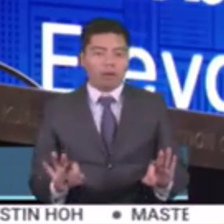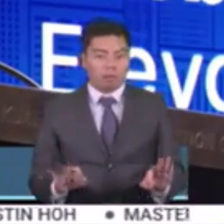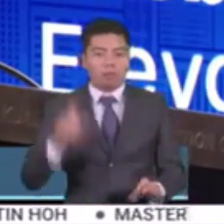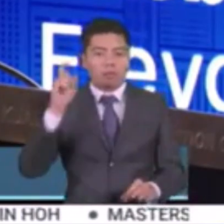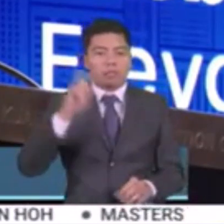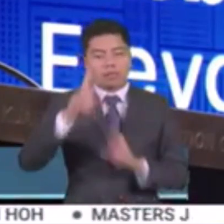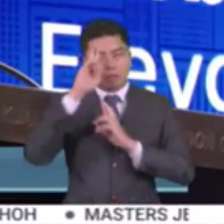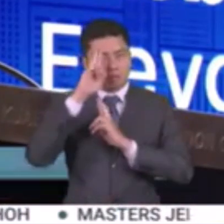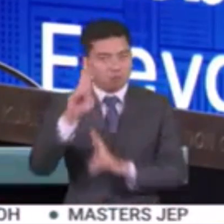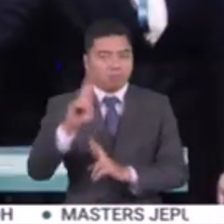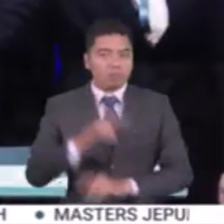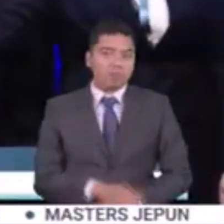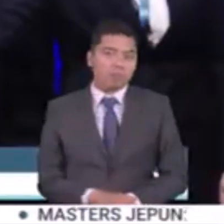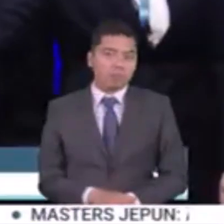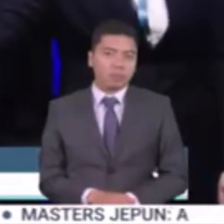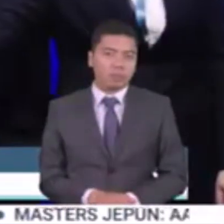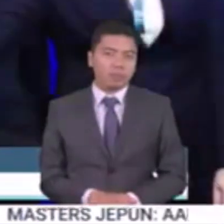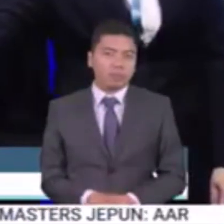and respected.